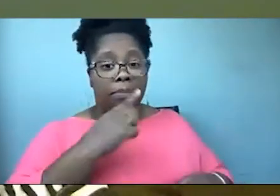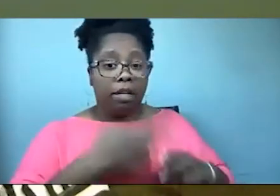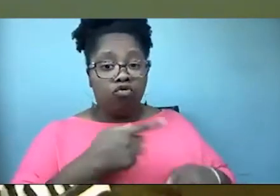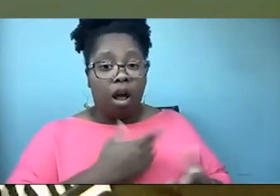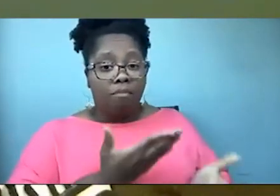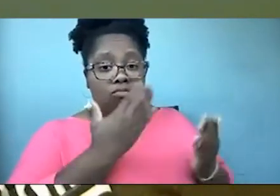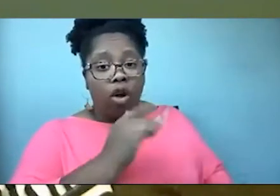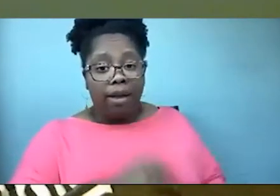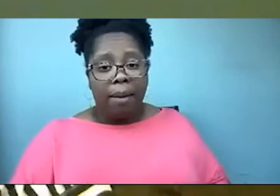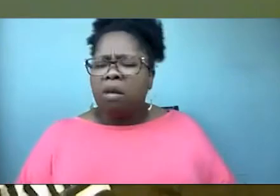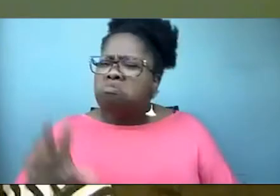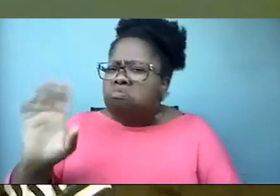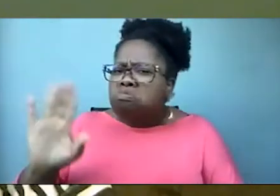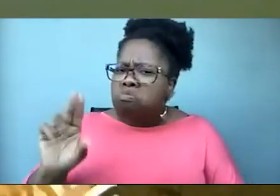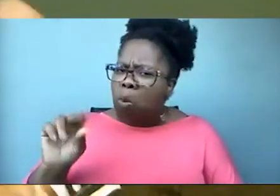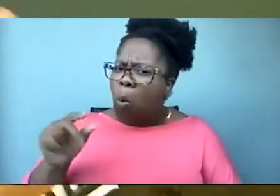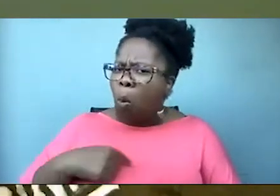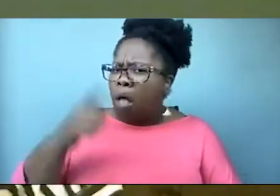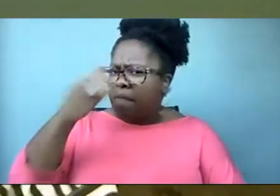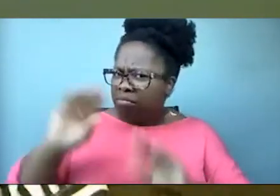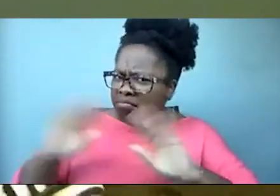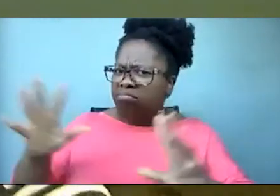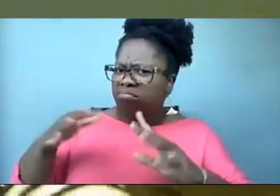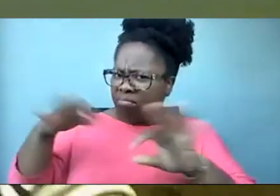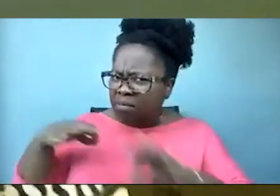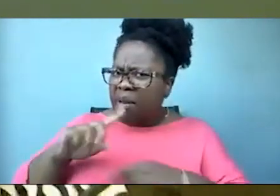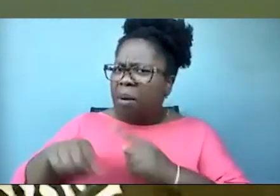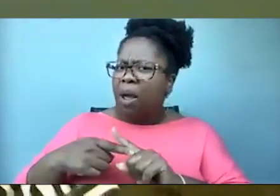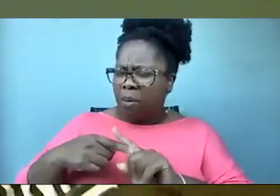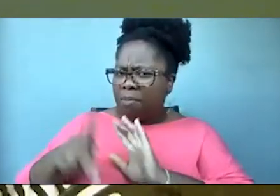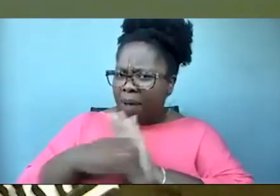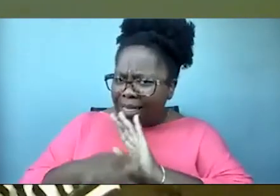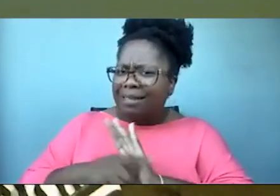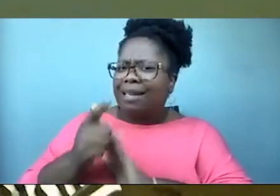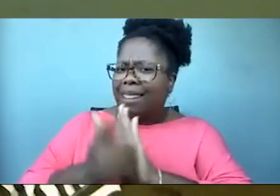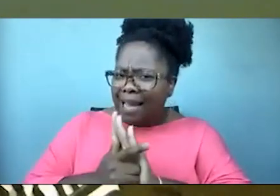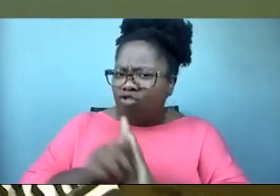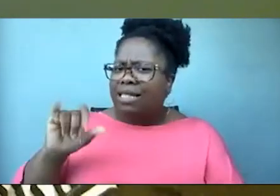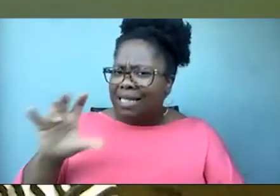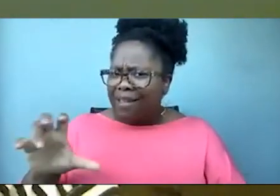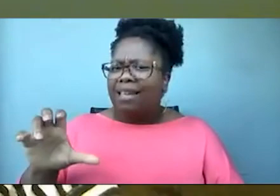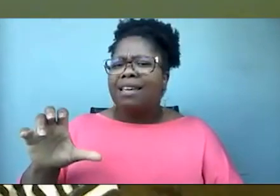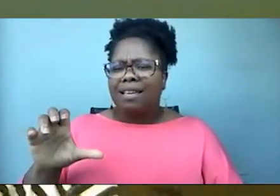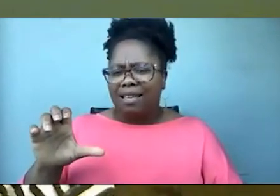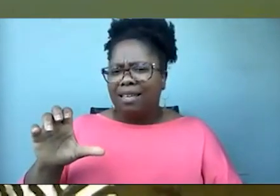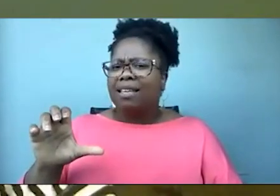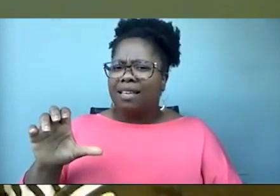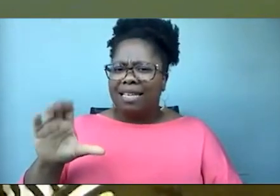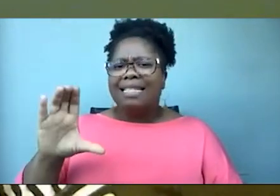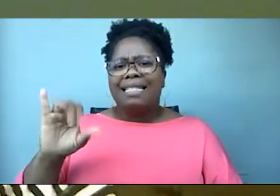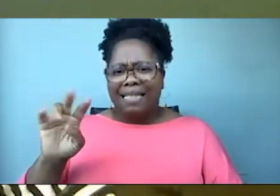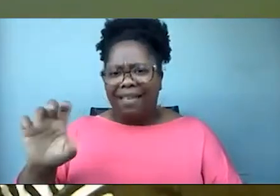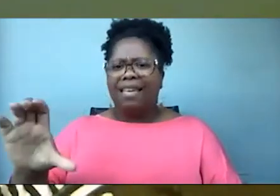and civic engagement, which I think includes holding governments and political figures accountable, and also talking